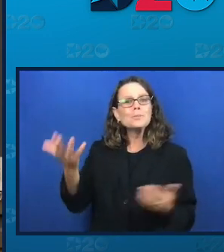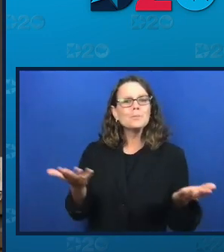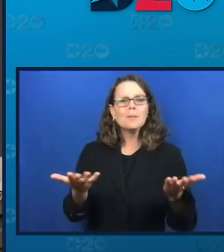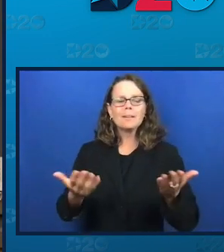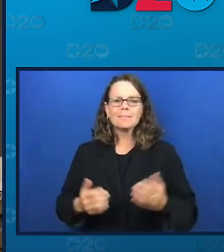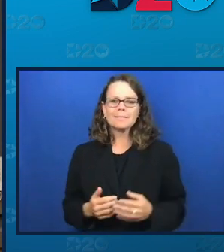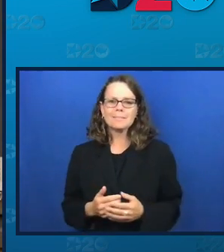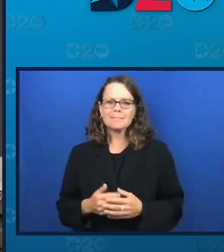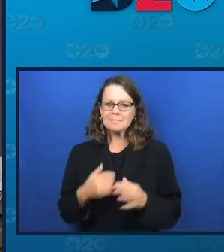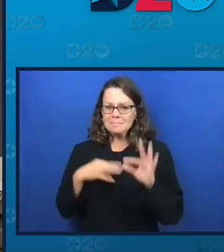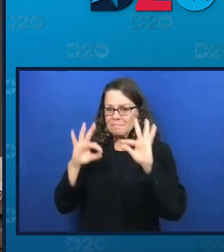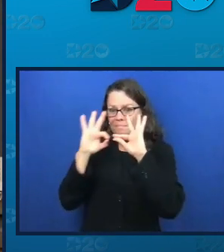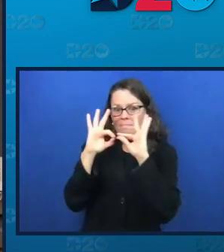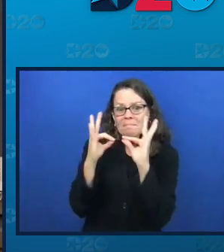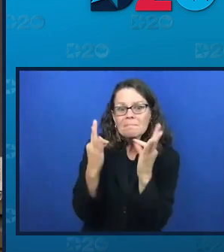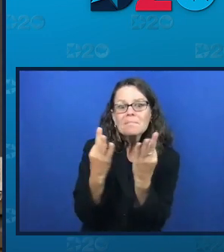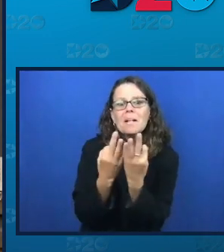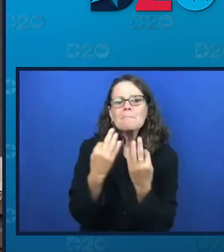better,